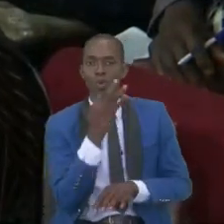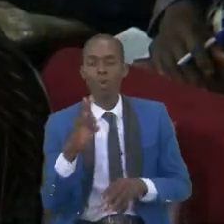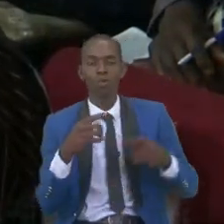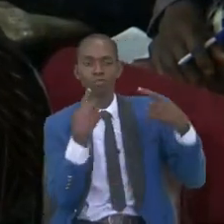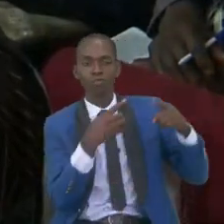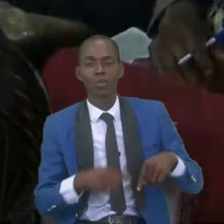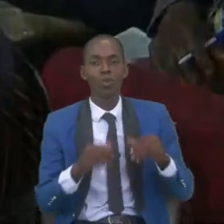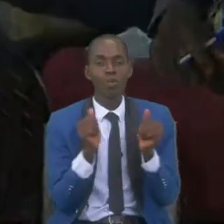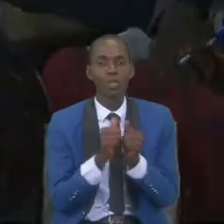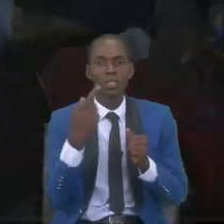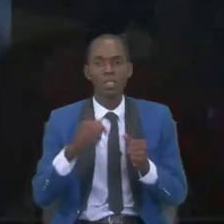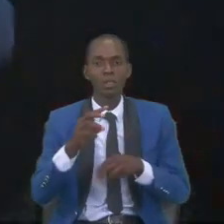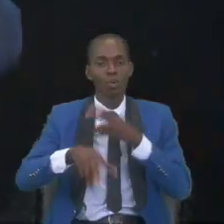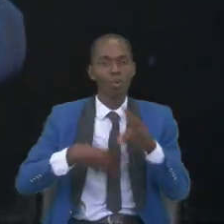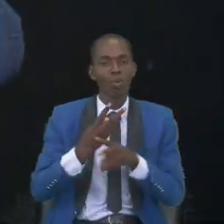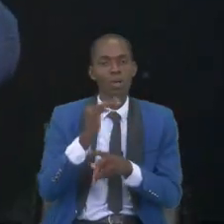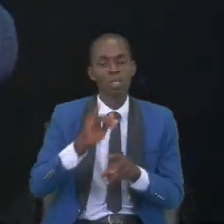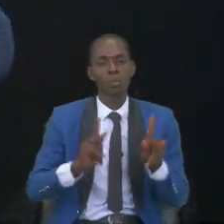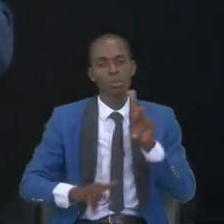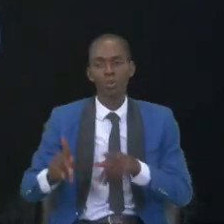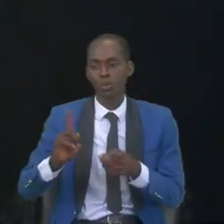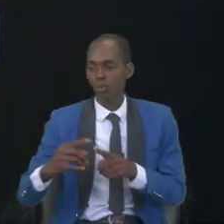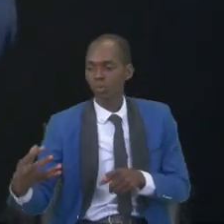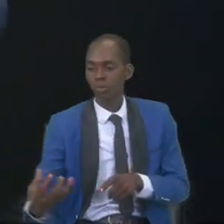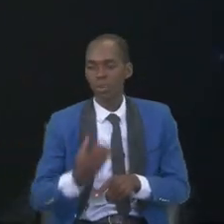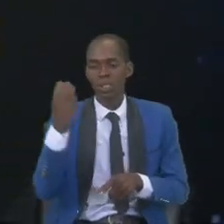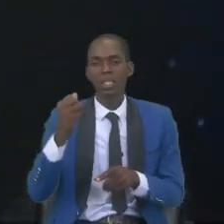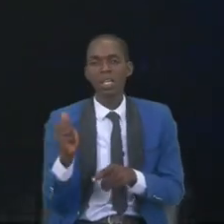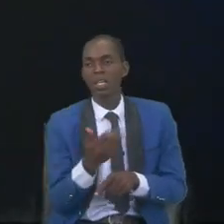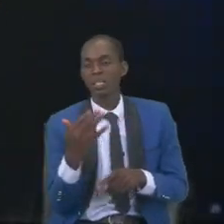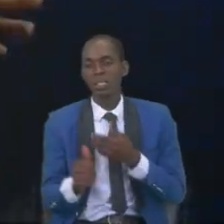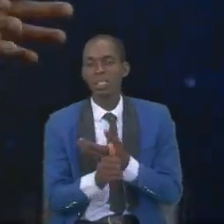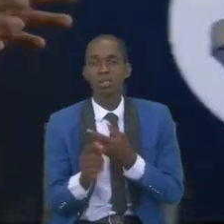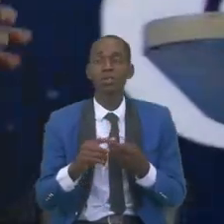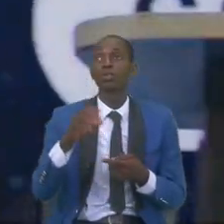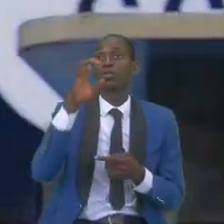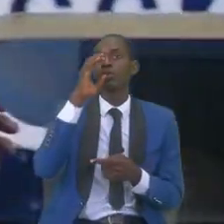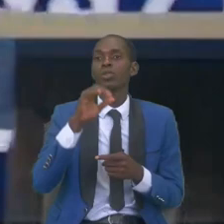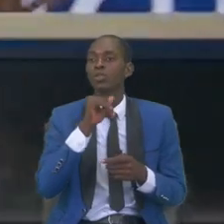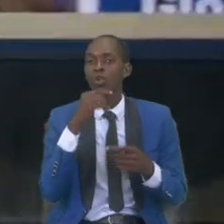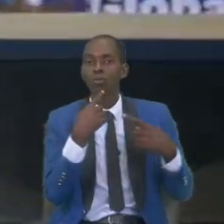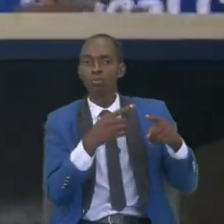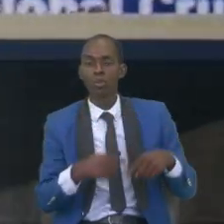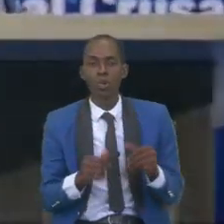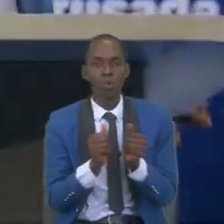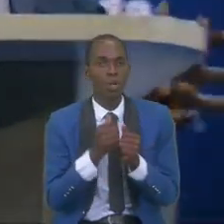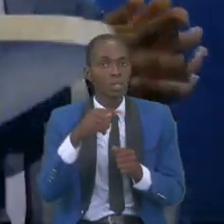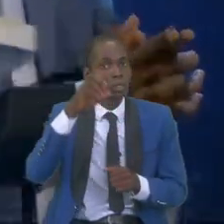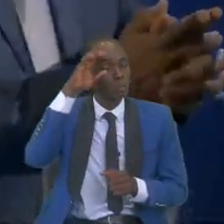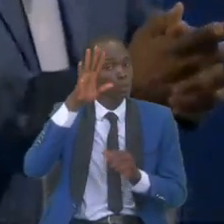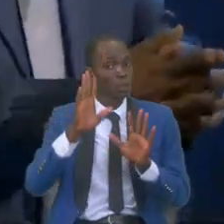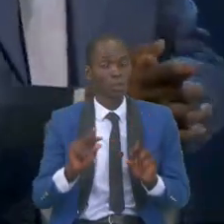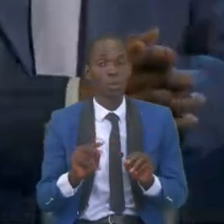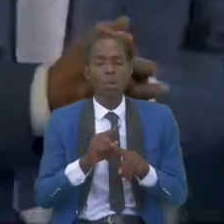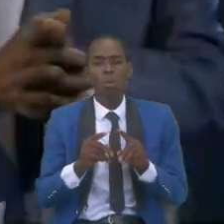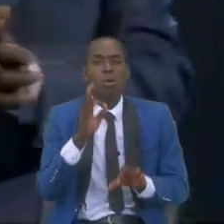whatever. It will not, they're not competing with magicians. But if by peradventure they drink any deadly thing,